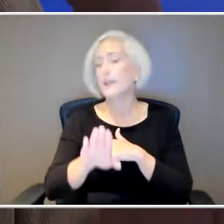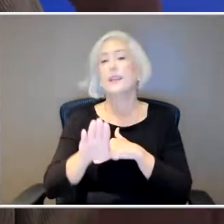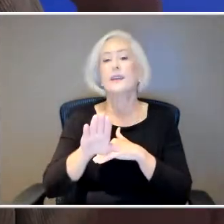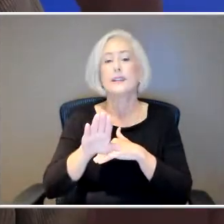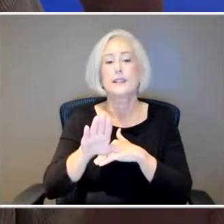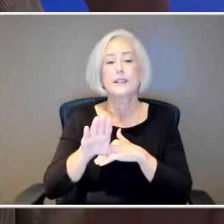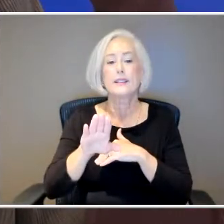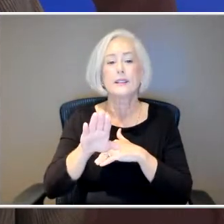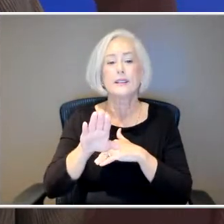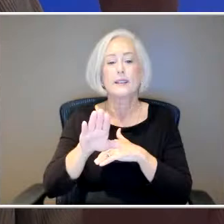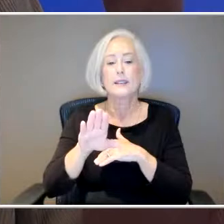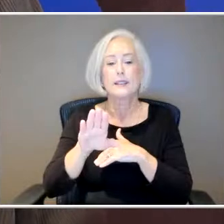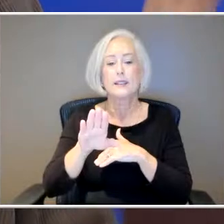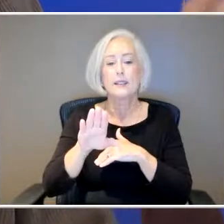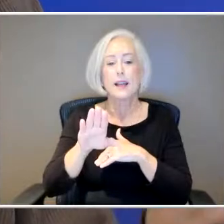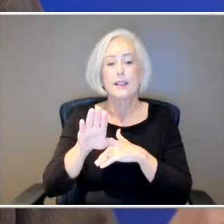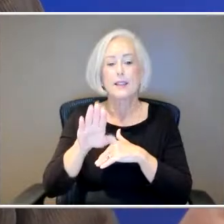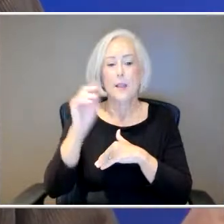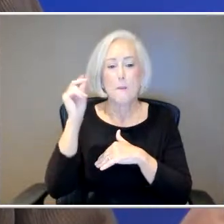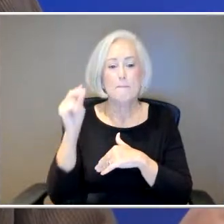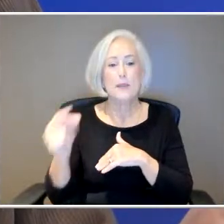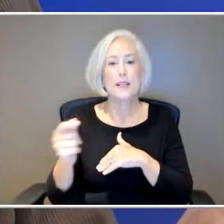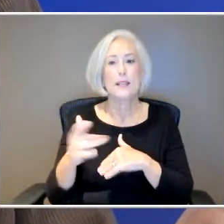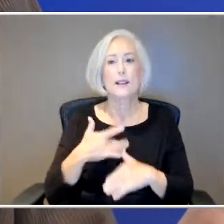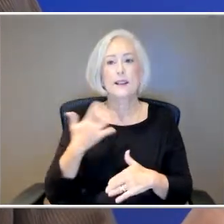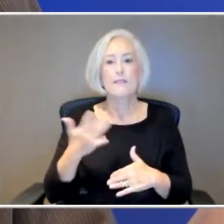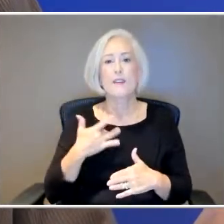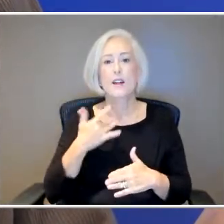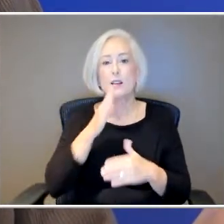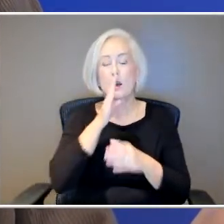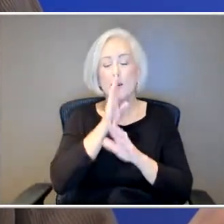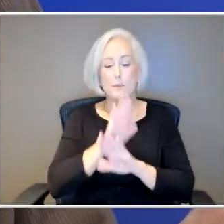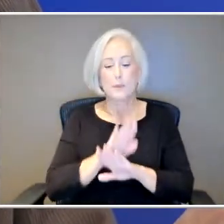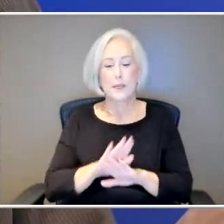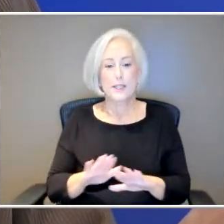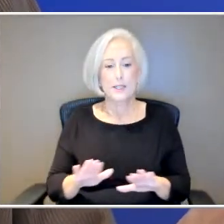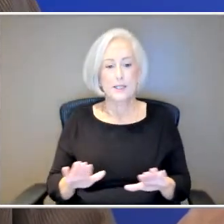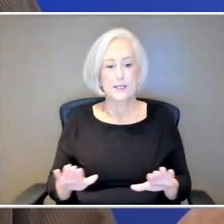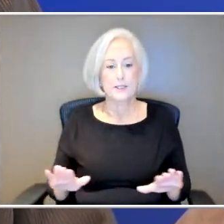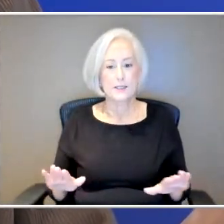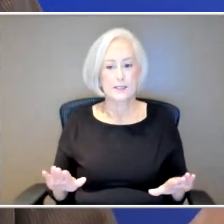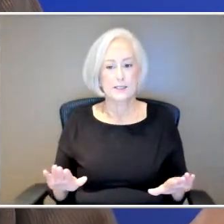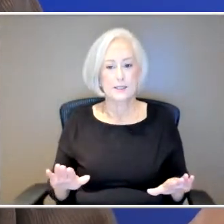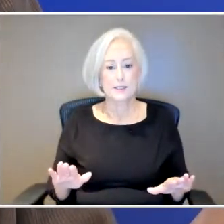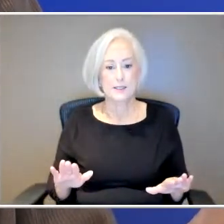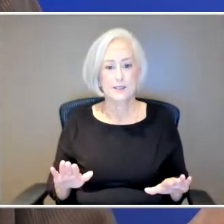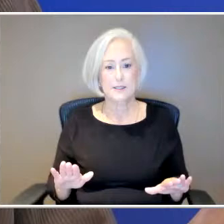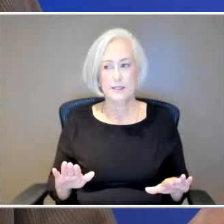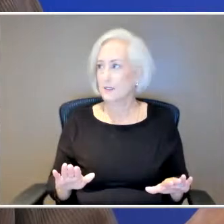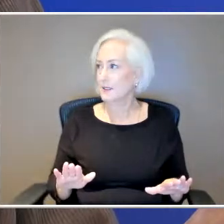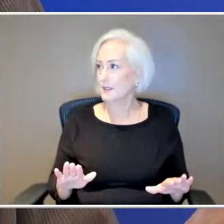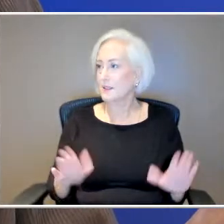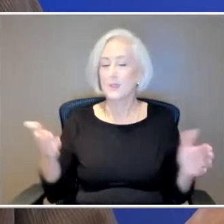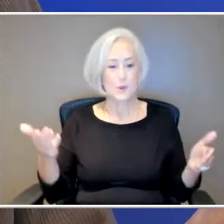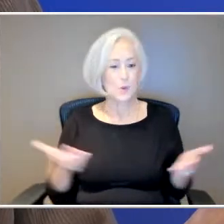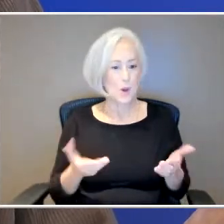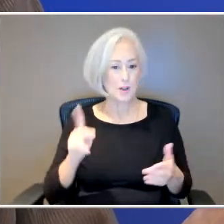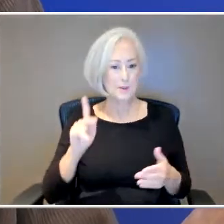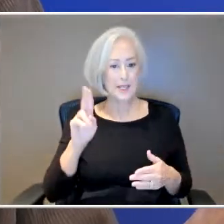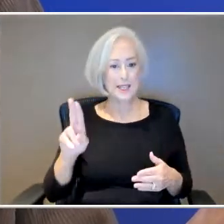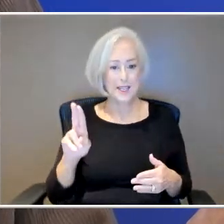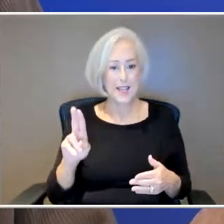this just immediate sense of peace as soon as I walked in the doors. And he's like, welcome to KU, is what Scott